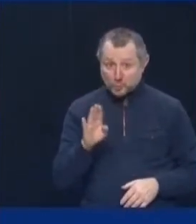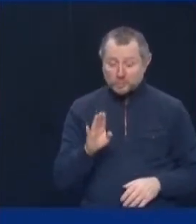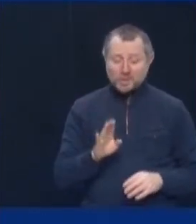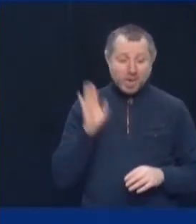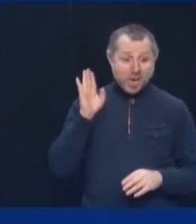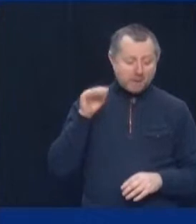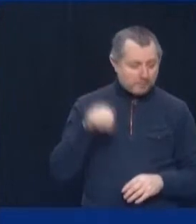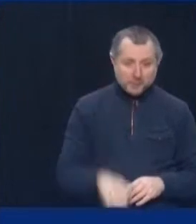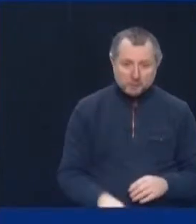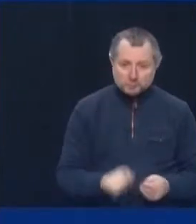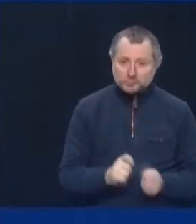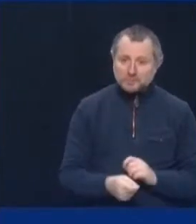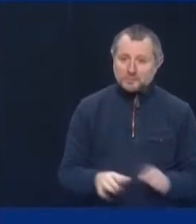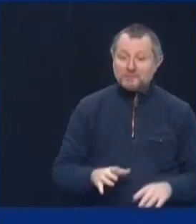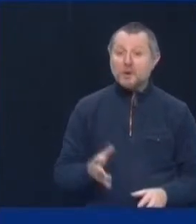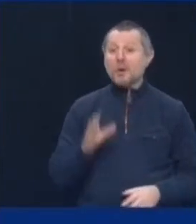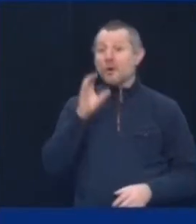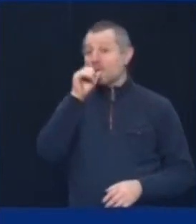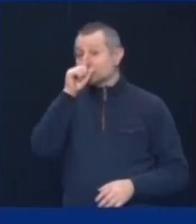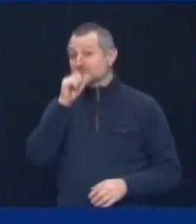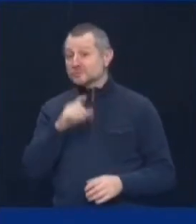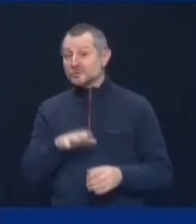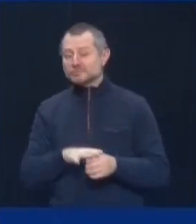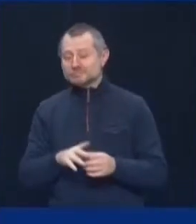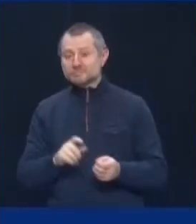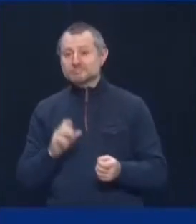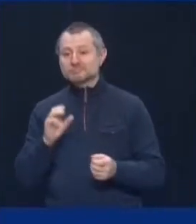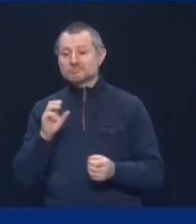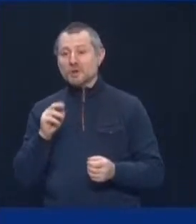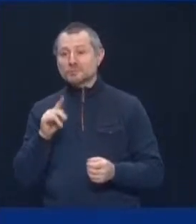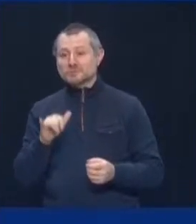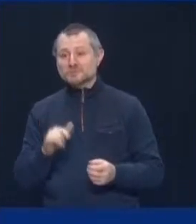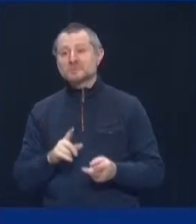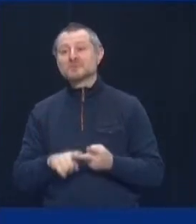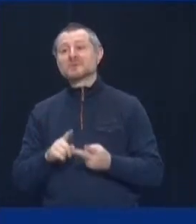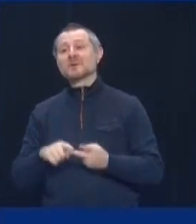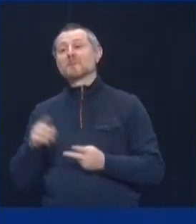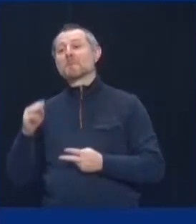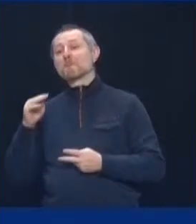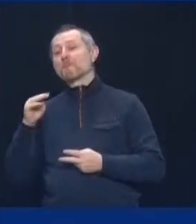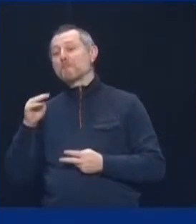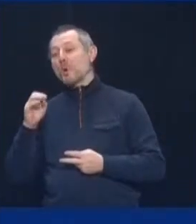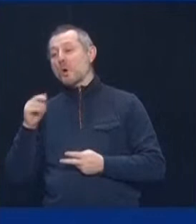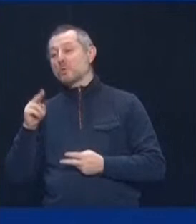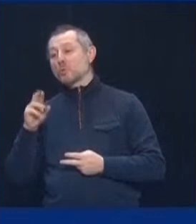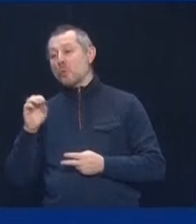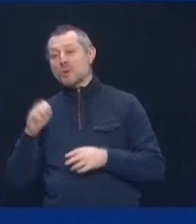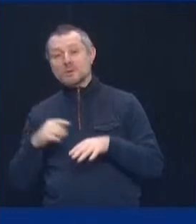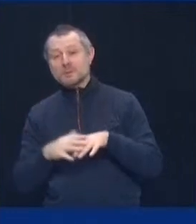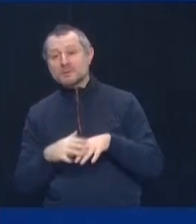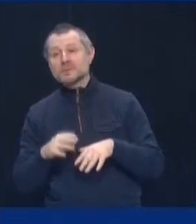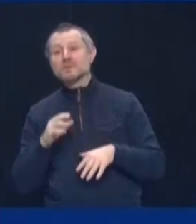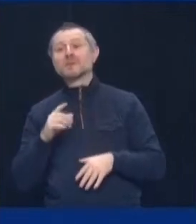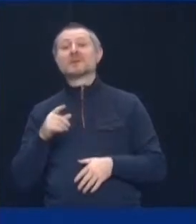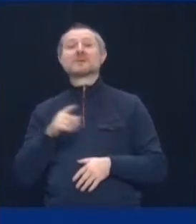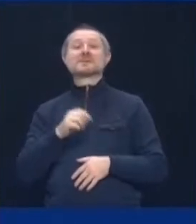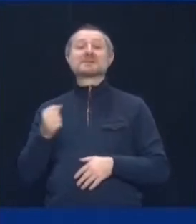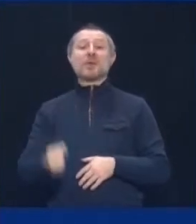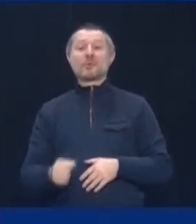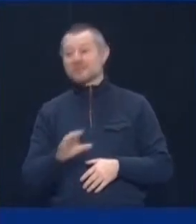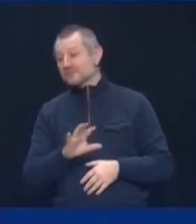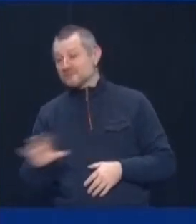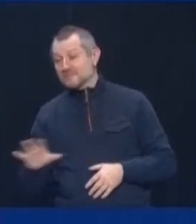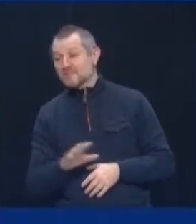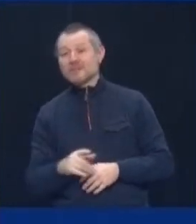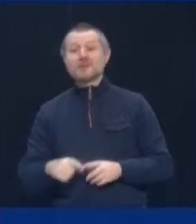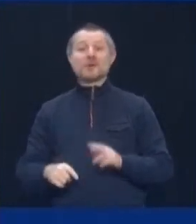They got it in Monroe and the number came down. They got it in the Southern Tier and the number came down. They're getting it in Western New York and the